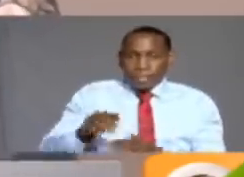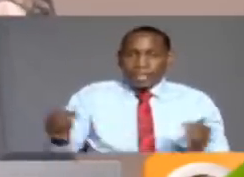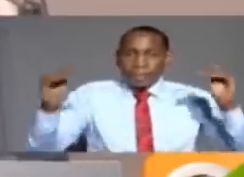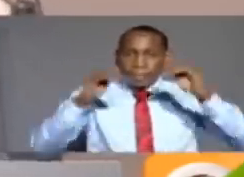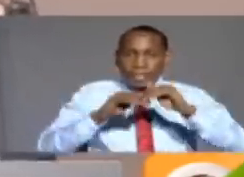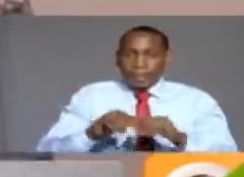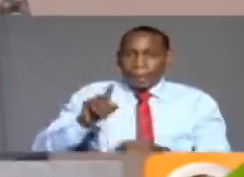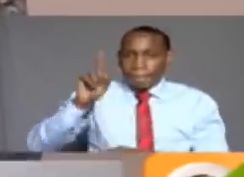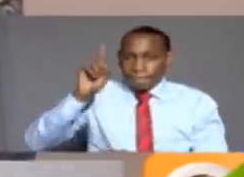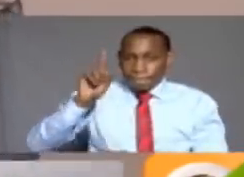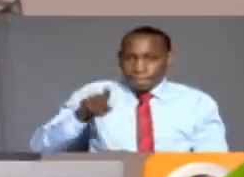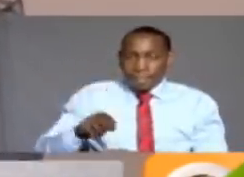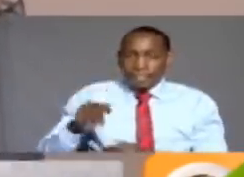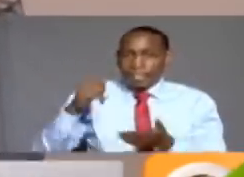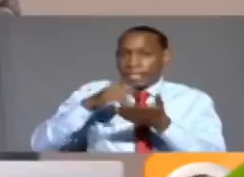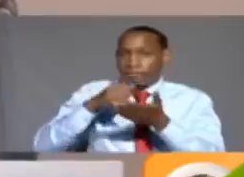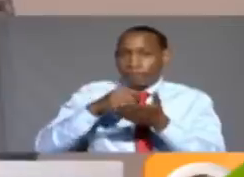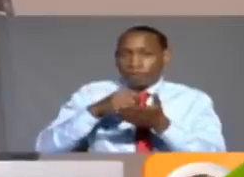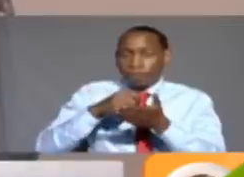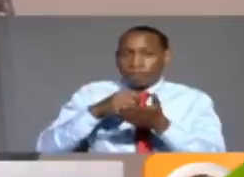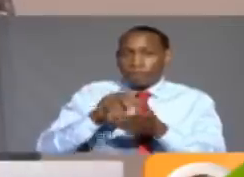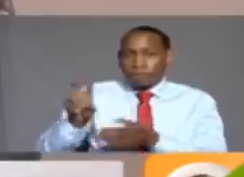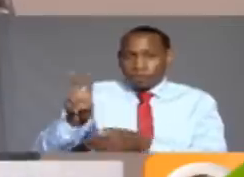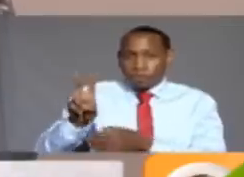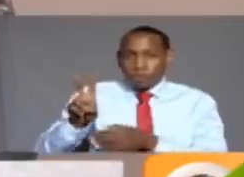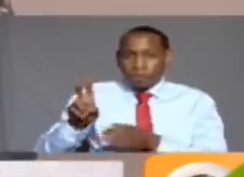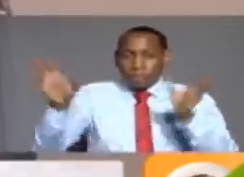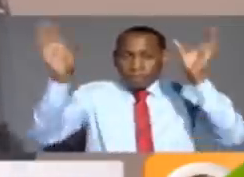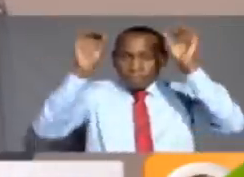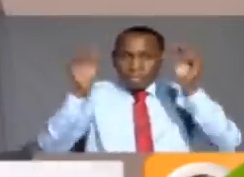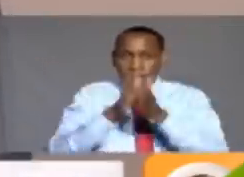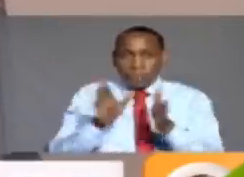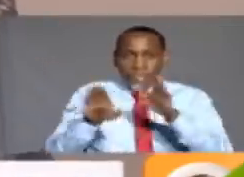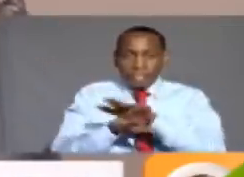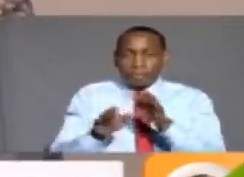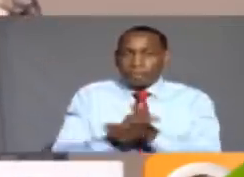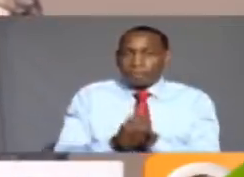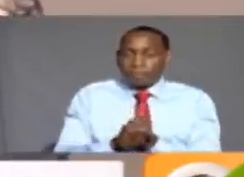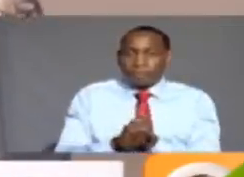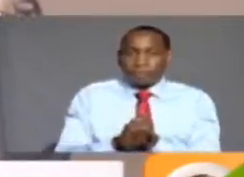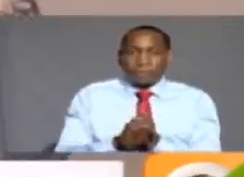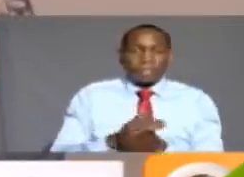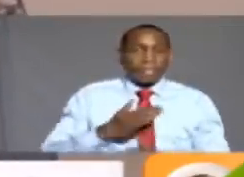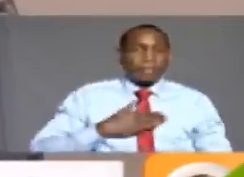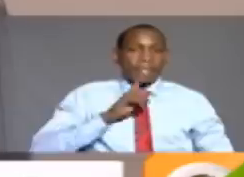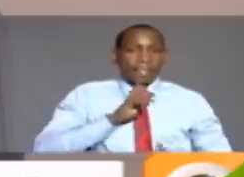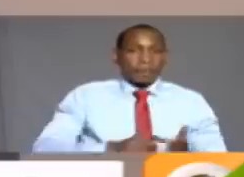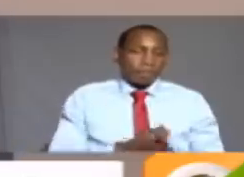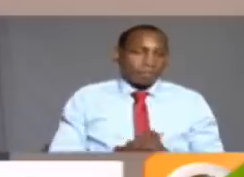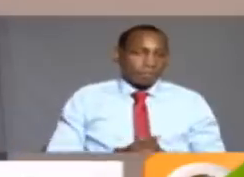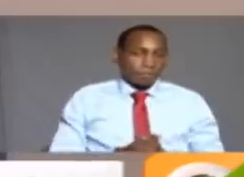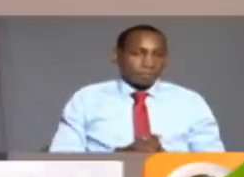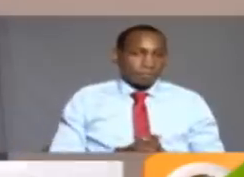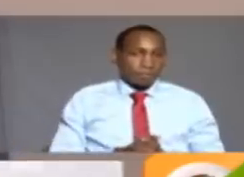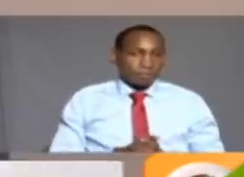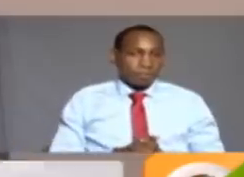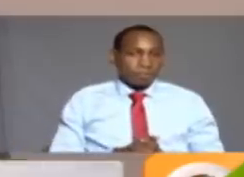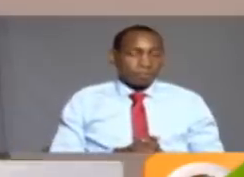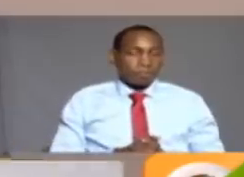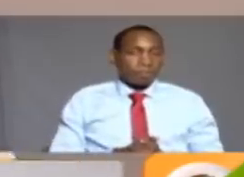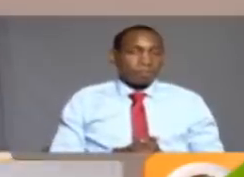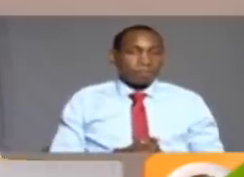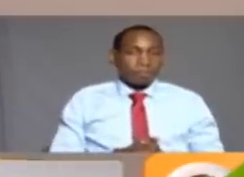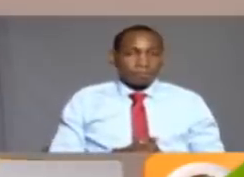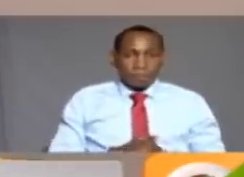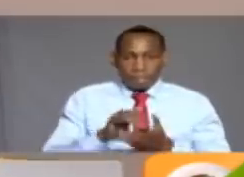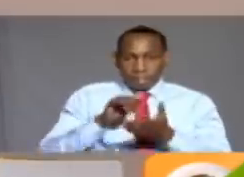need them to actually be part and parcel of the conception and the meeting. Okay. But let me say this. You know, you are saying that because this